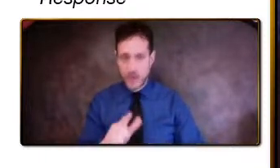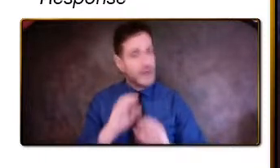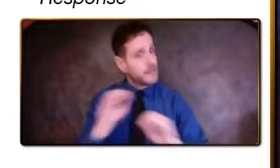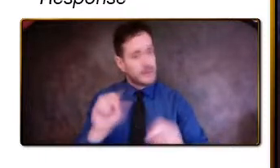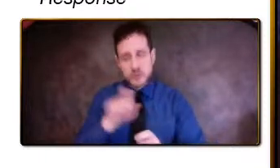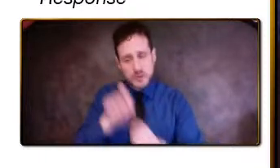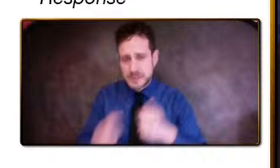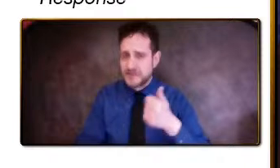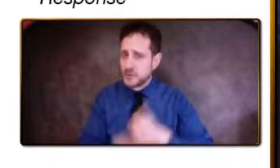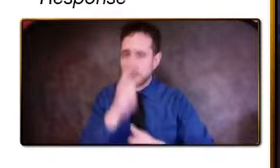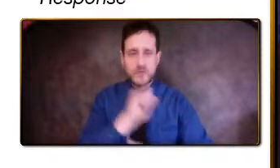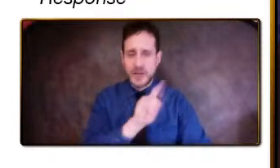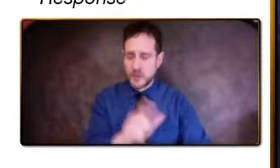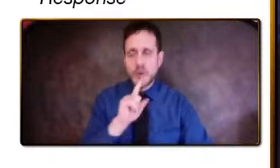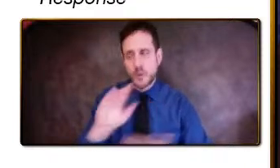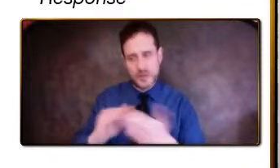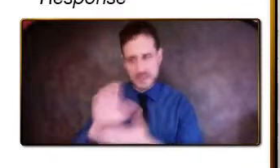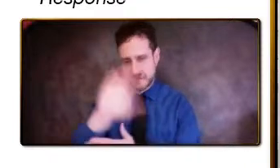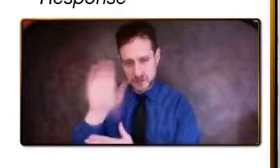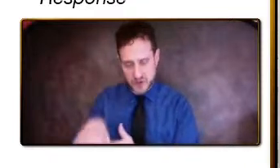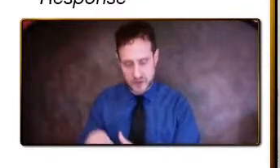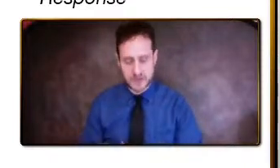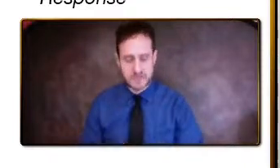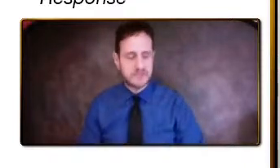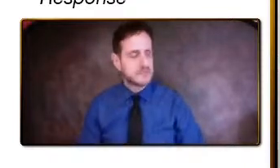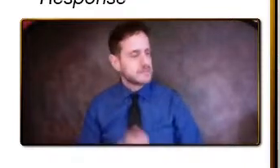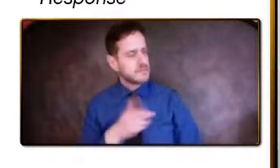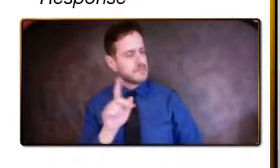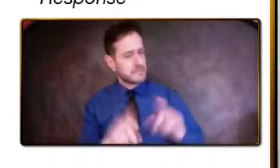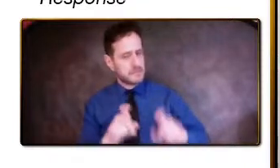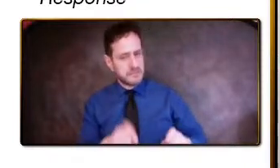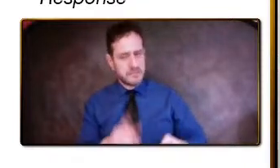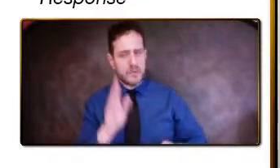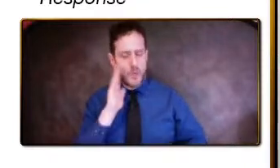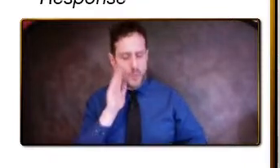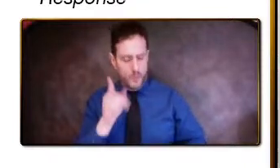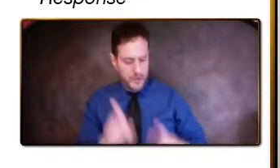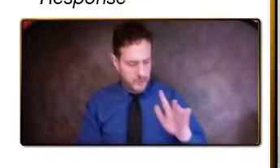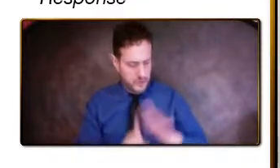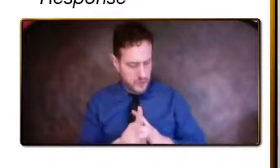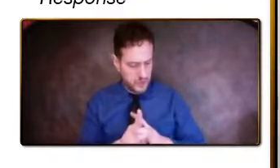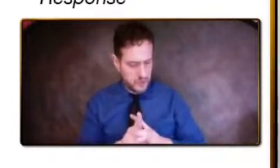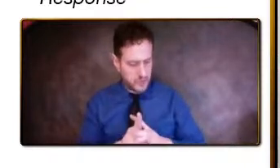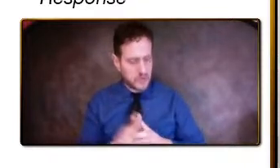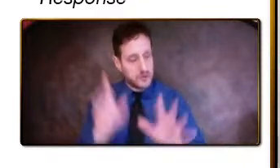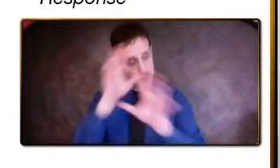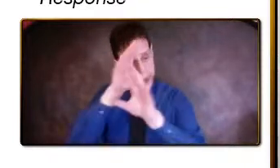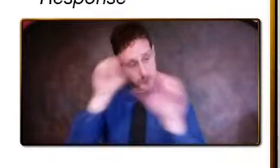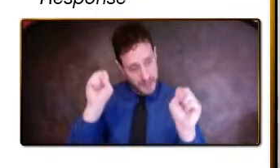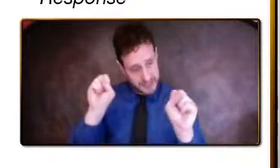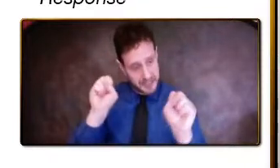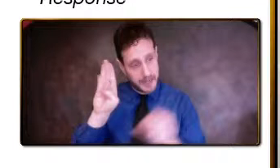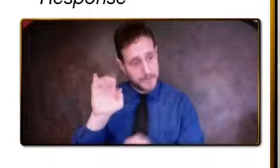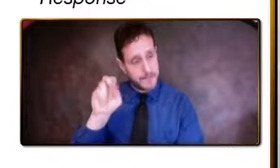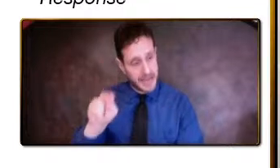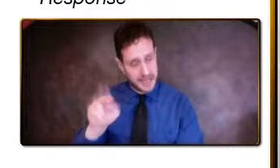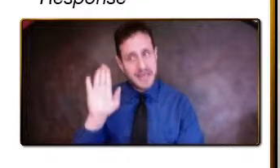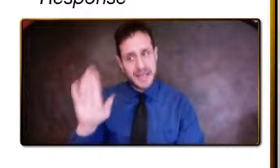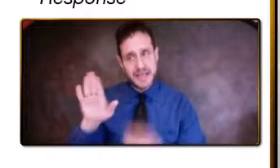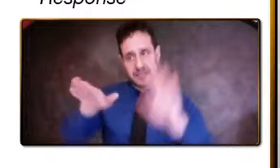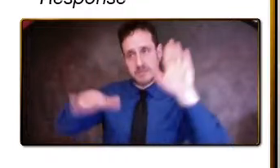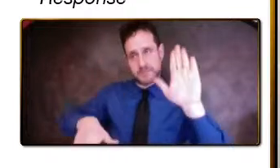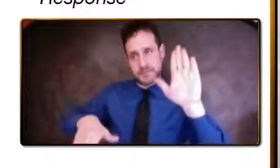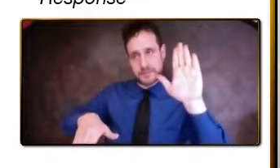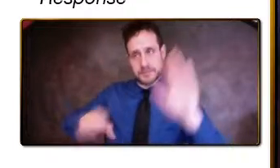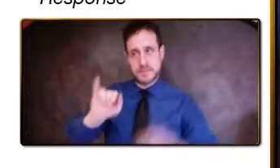And then also a few questions on if you are going to attend President-elect Biden's inauguration. That's